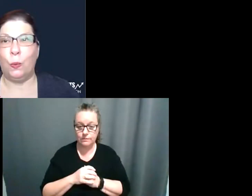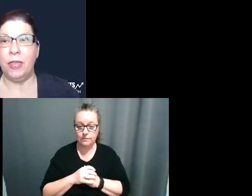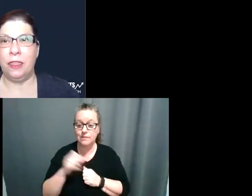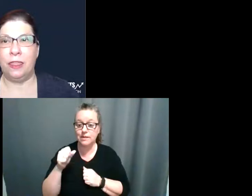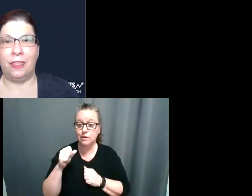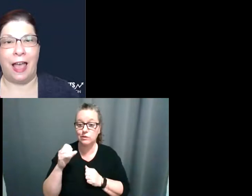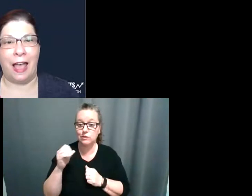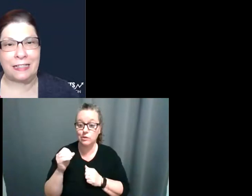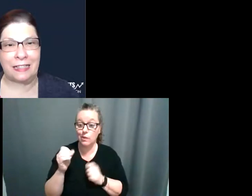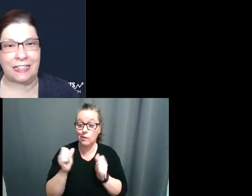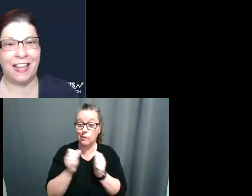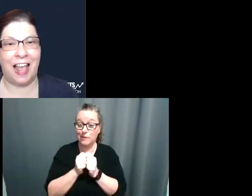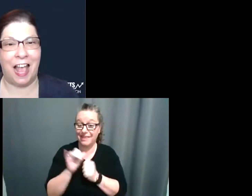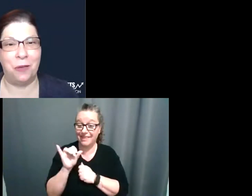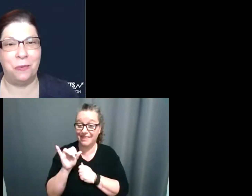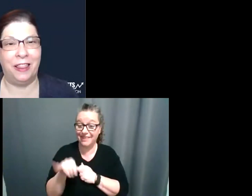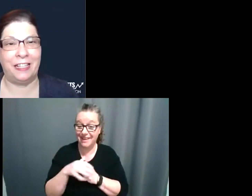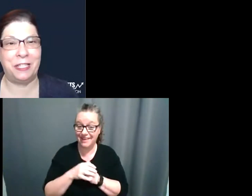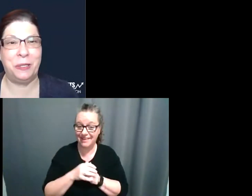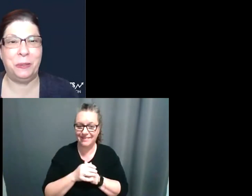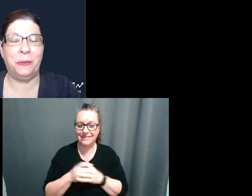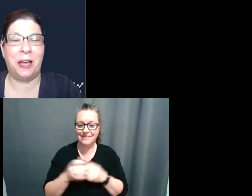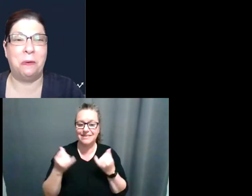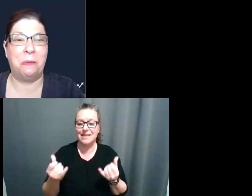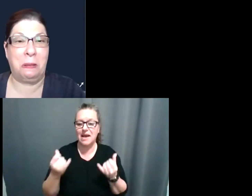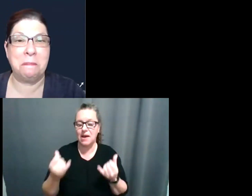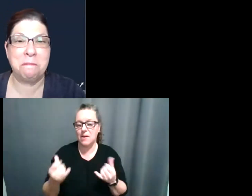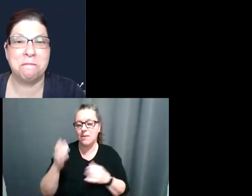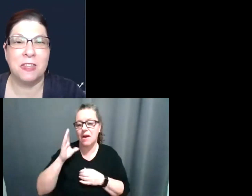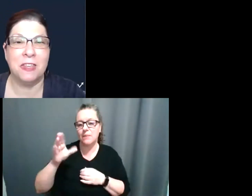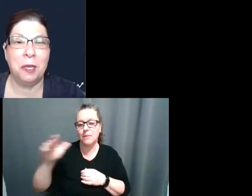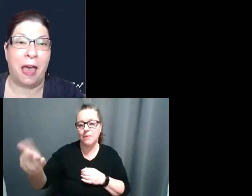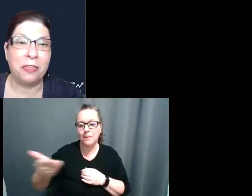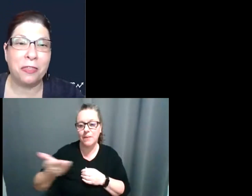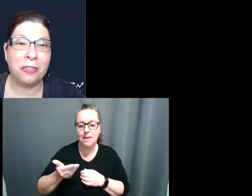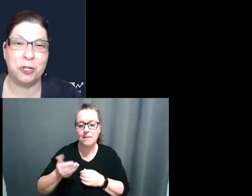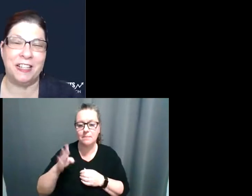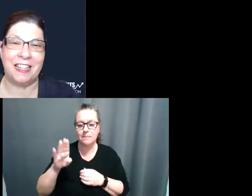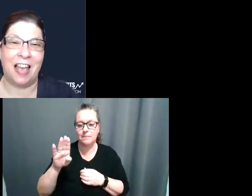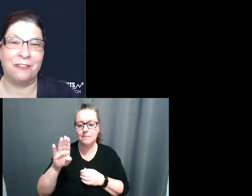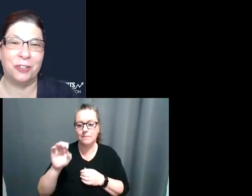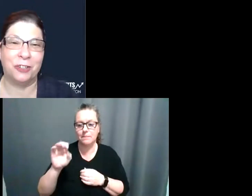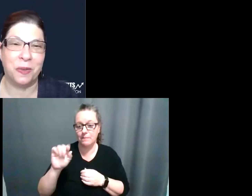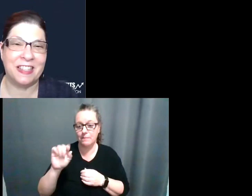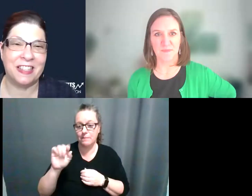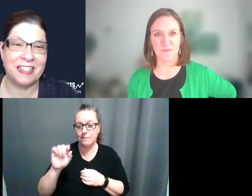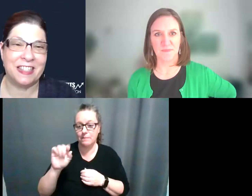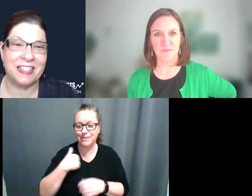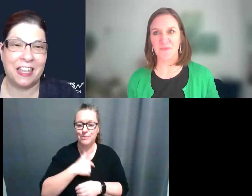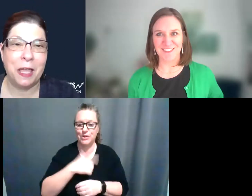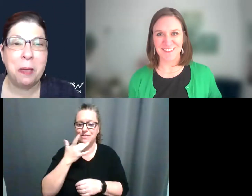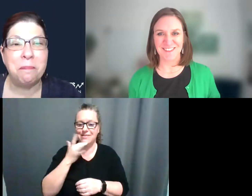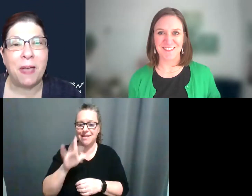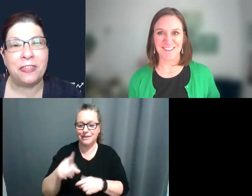So with that, I would like to welcome Beth. We're fortunate to have her with us